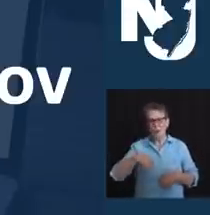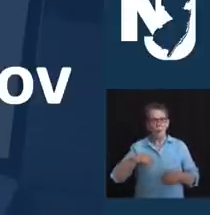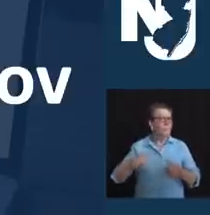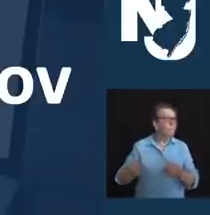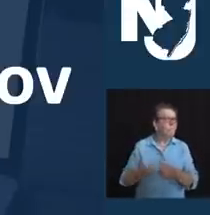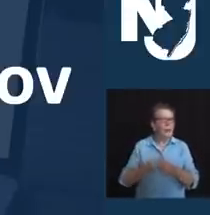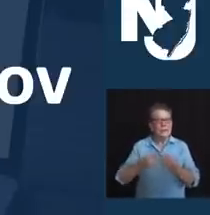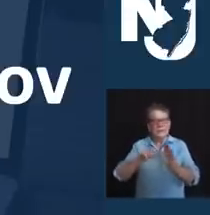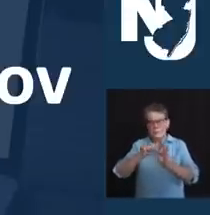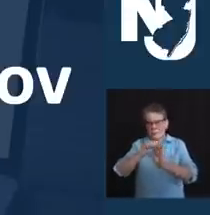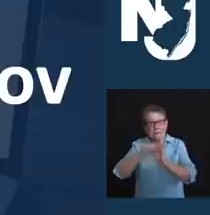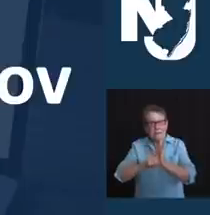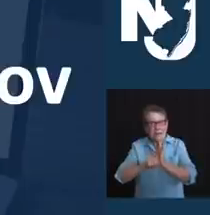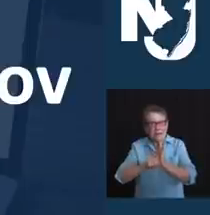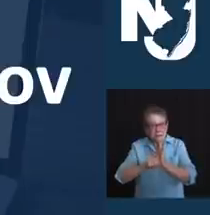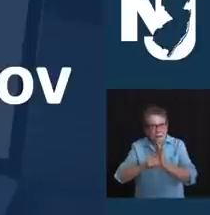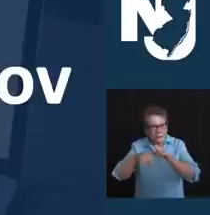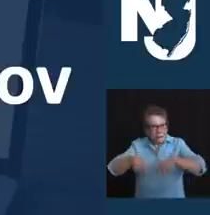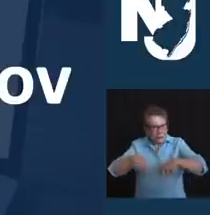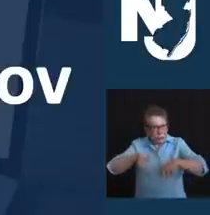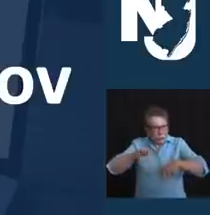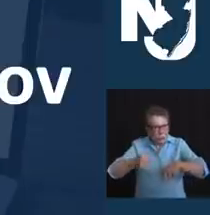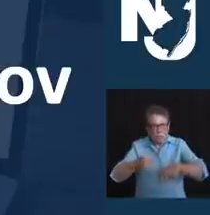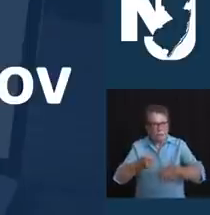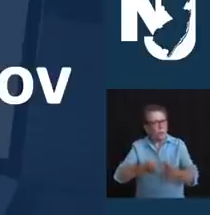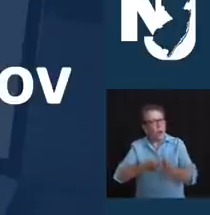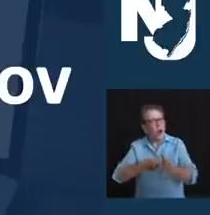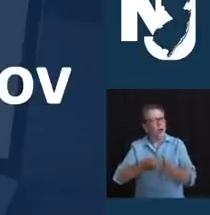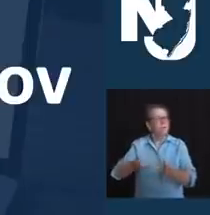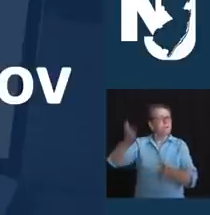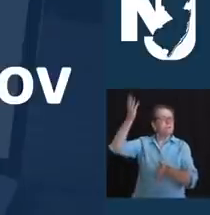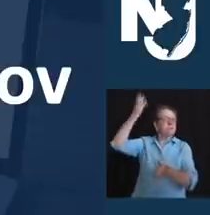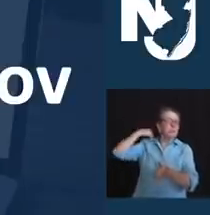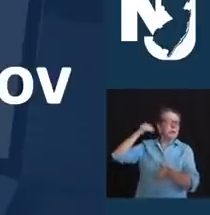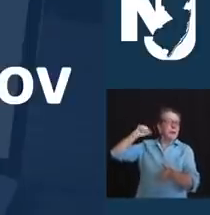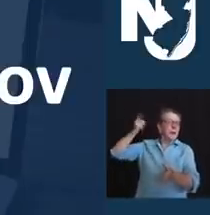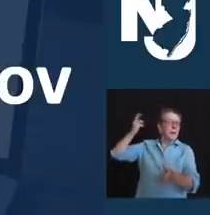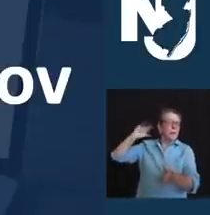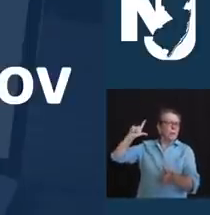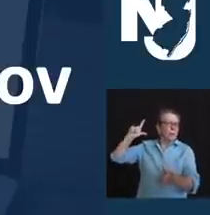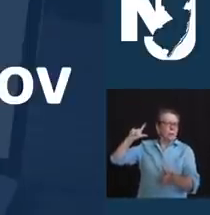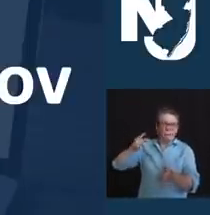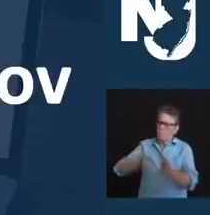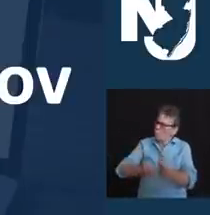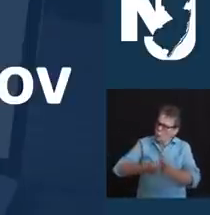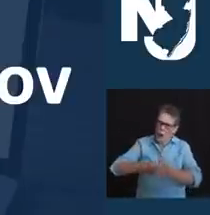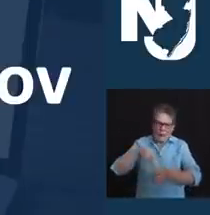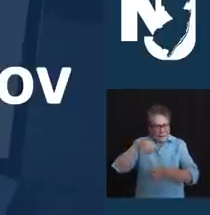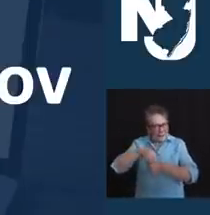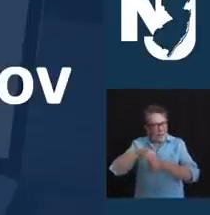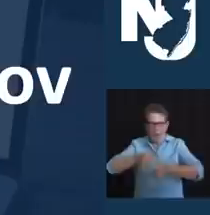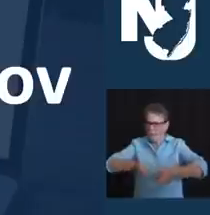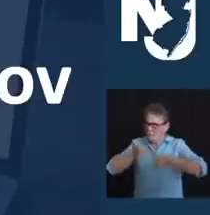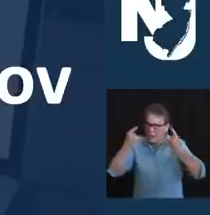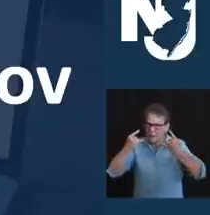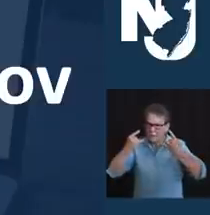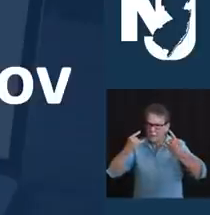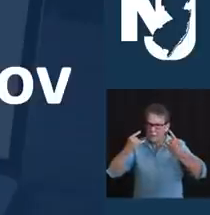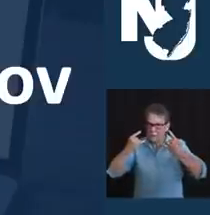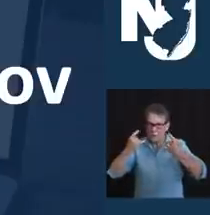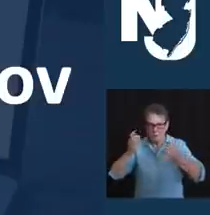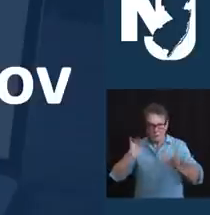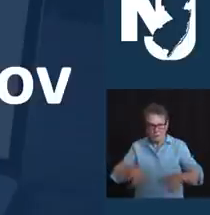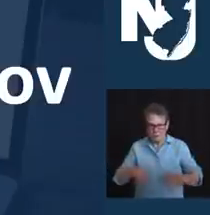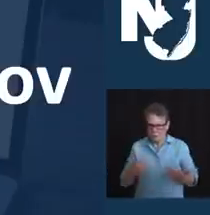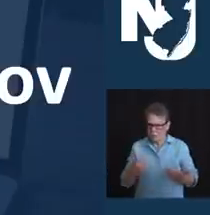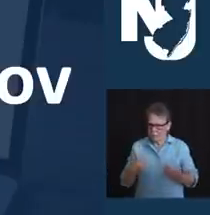was upending our life in our state. We didn't know how much this virus then, but with the prevailing, we didn't